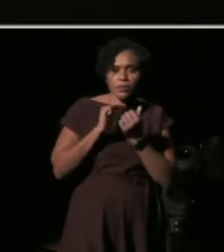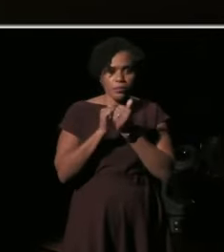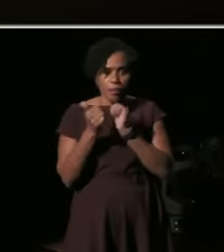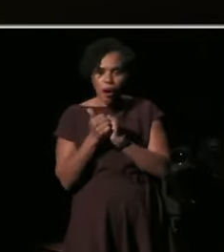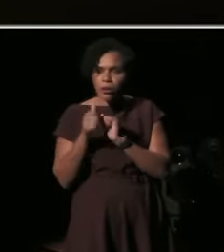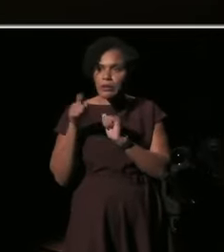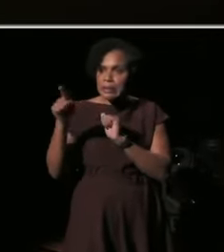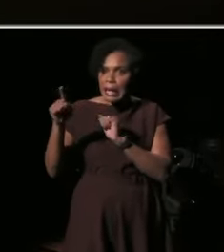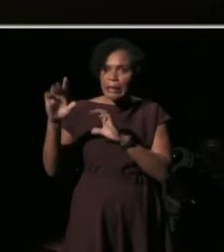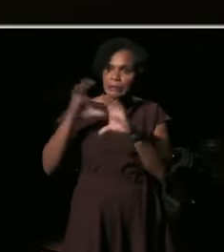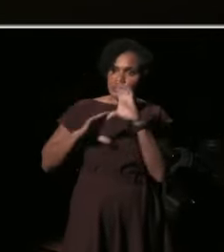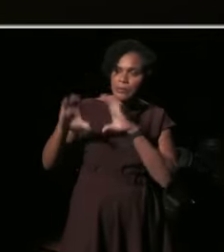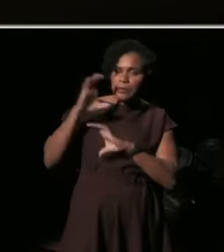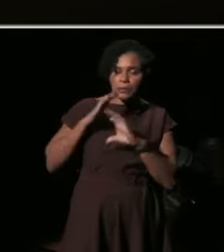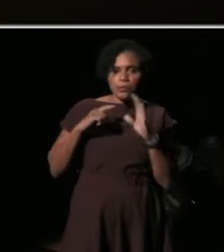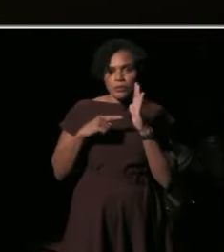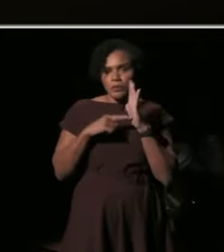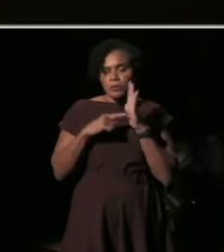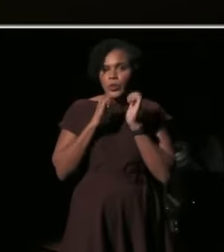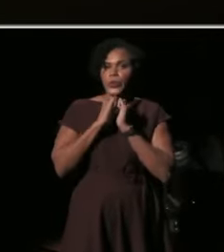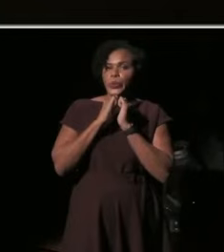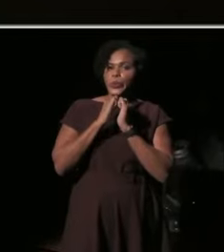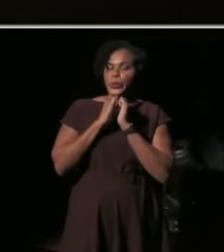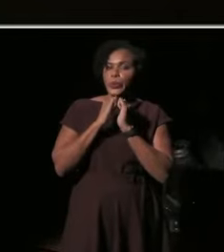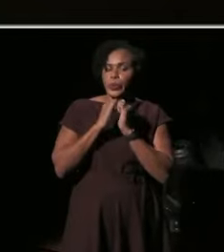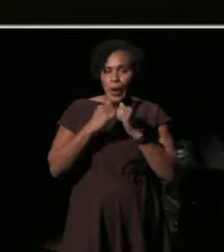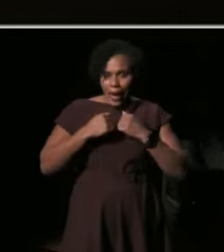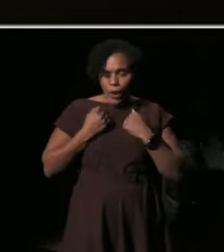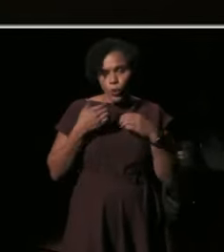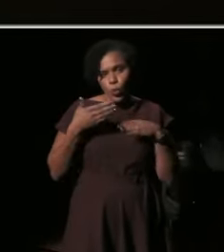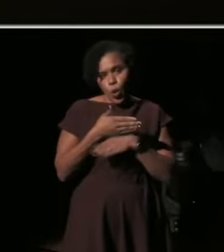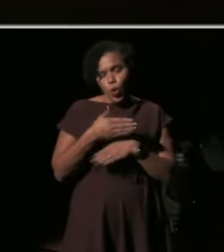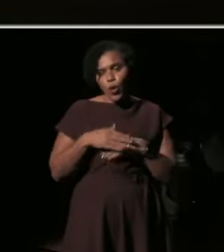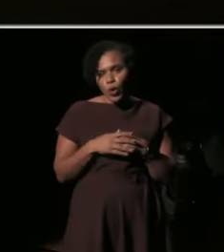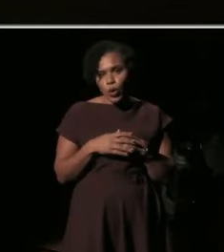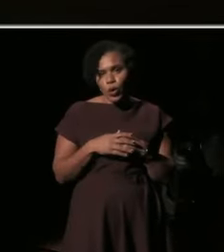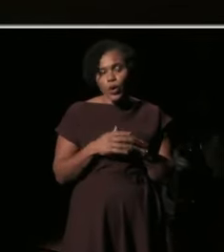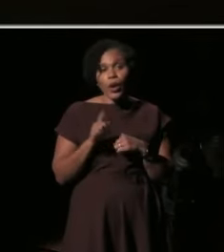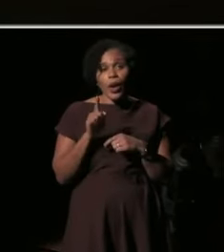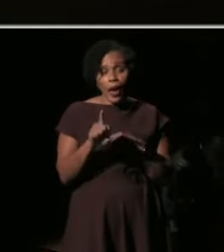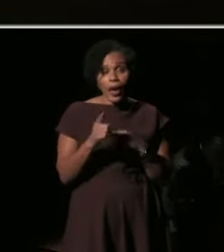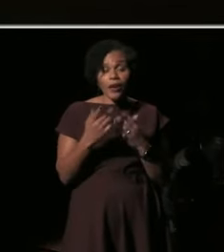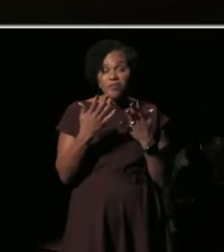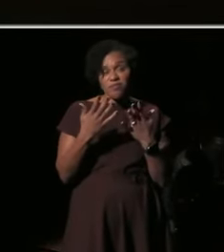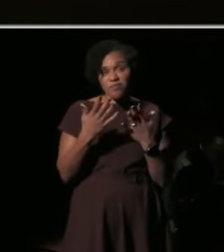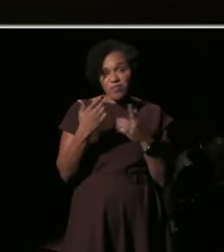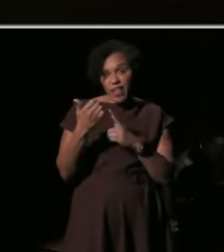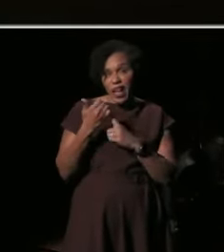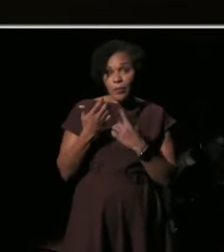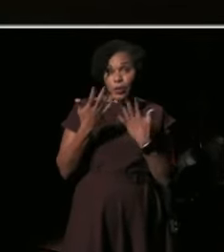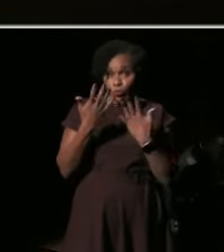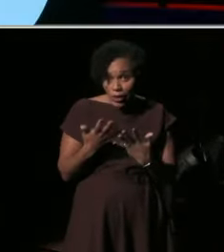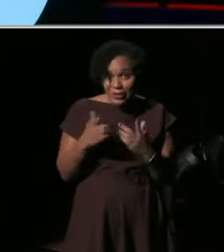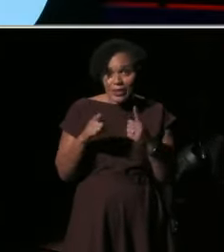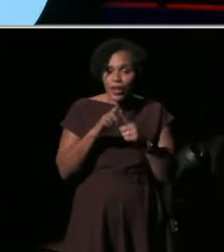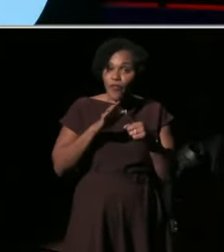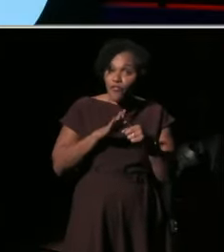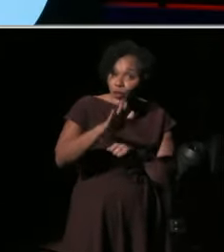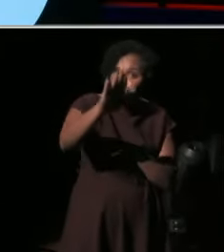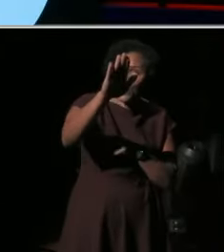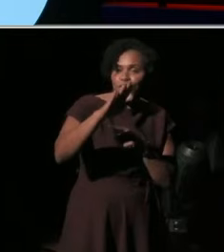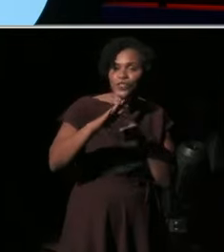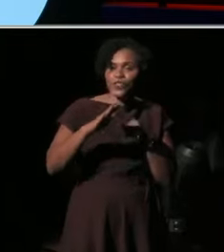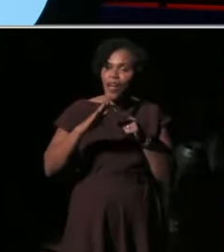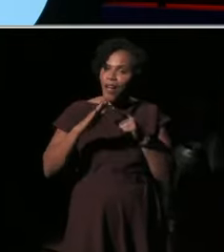is vital to the work the Grierson Trust does, and for the present and the future of filmmaking.